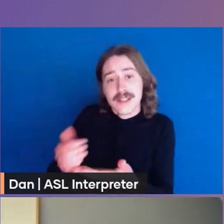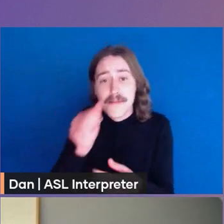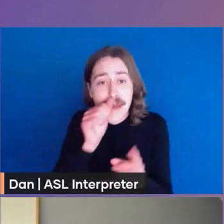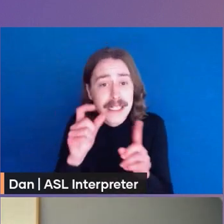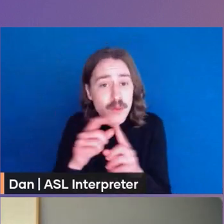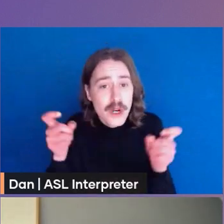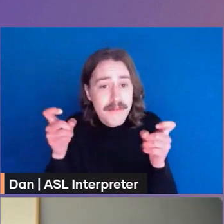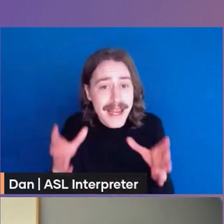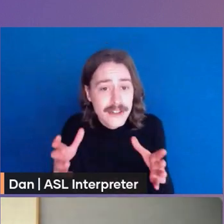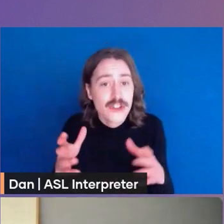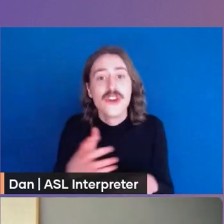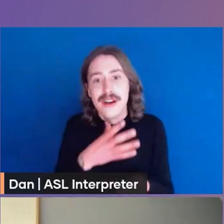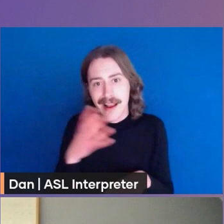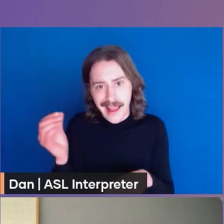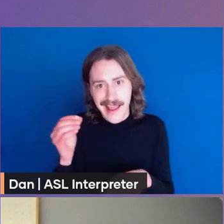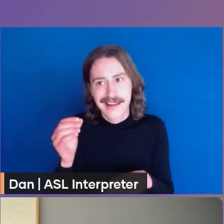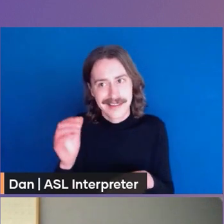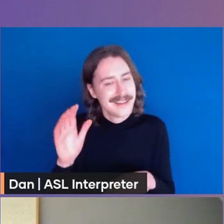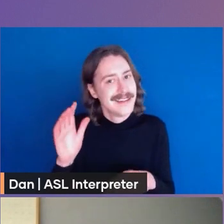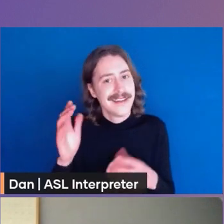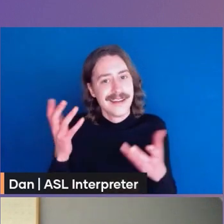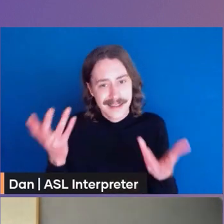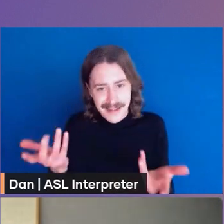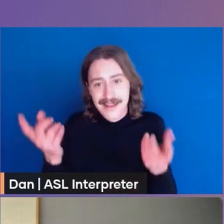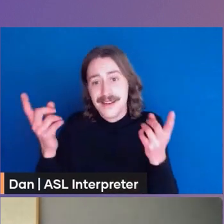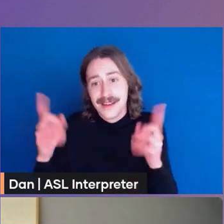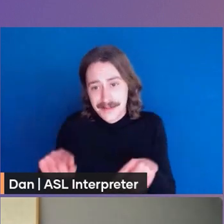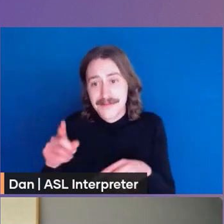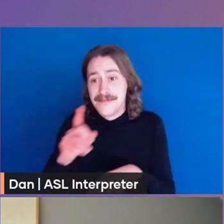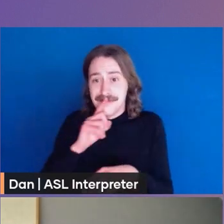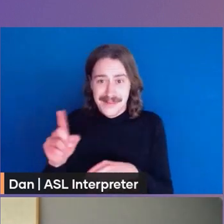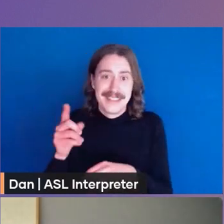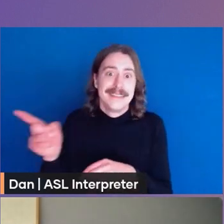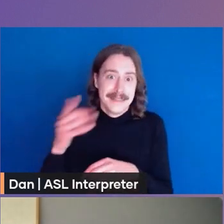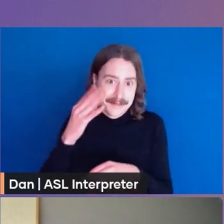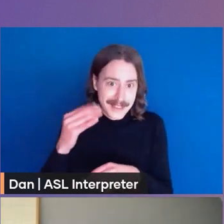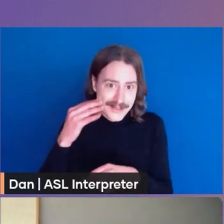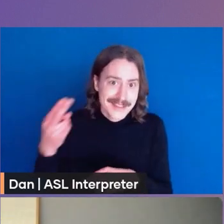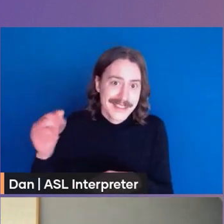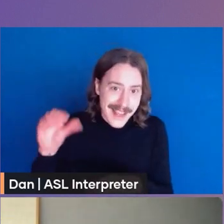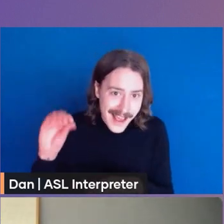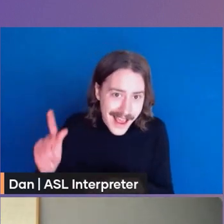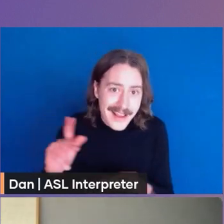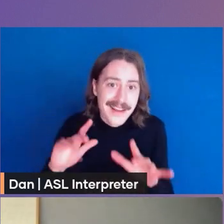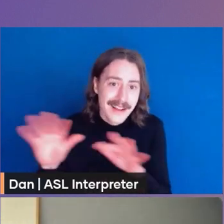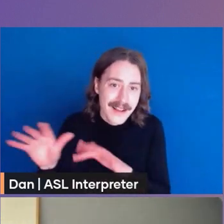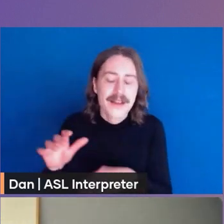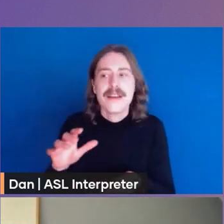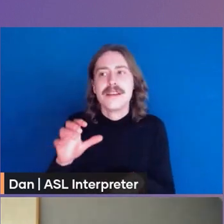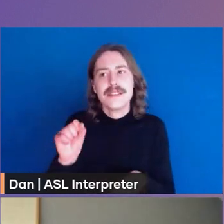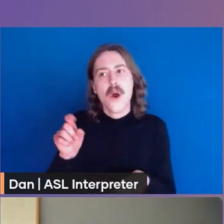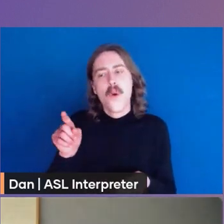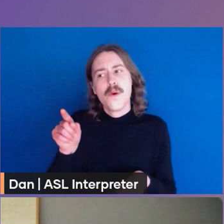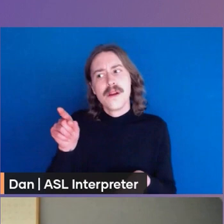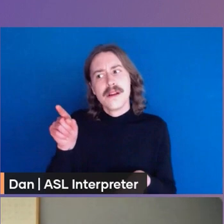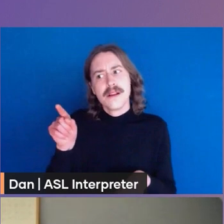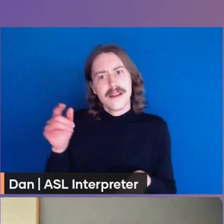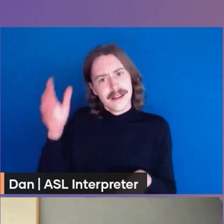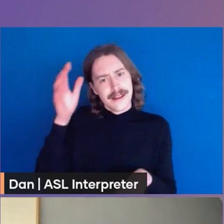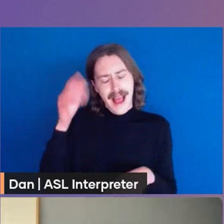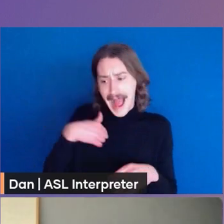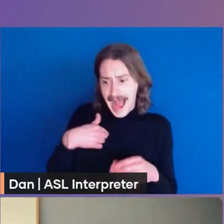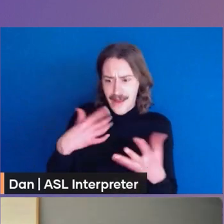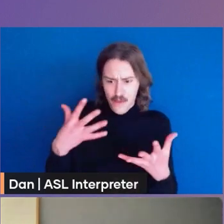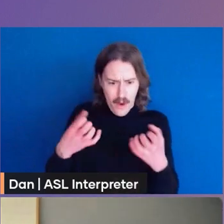hacked and some data gets taken. And so it really just pushed me to say, how can I secure not only my parents,